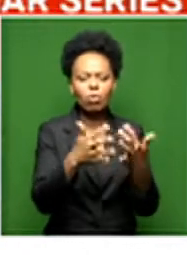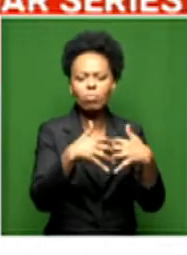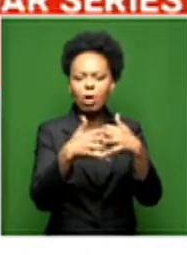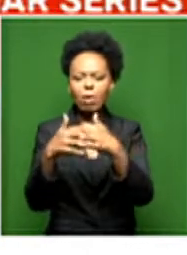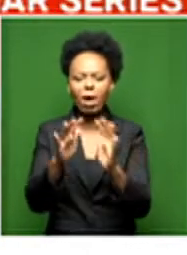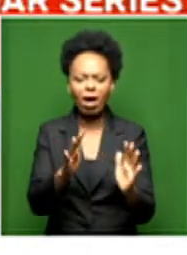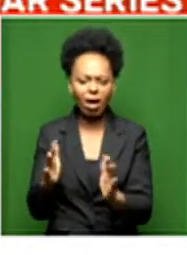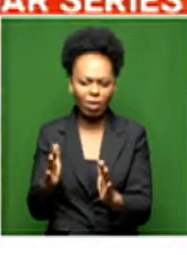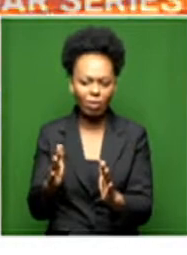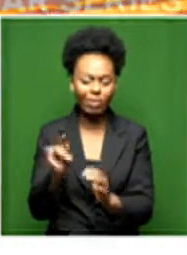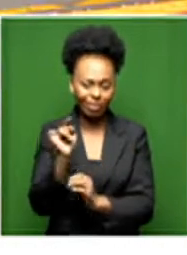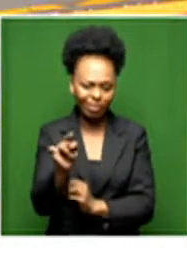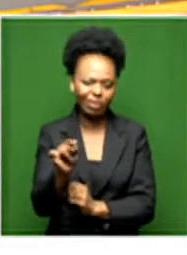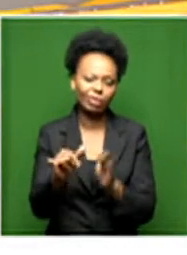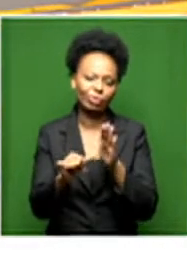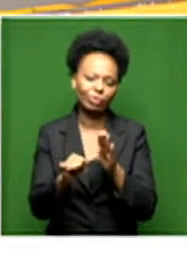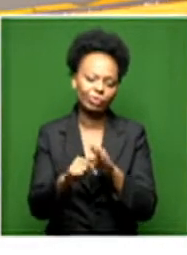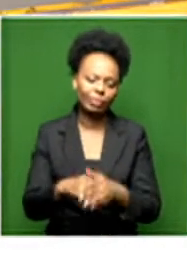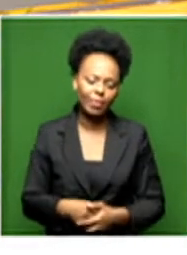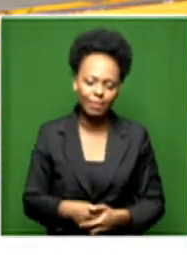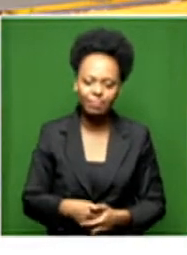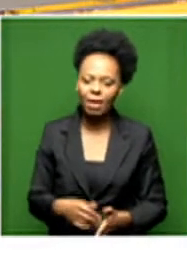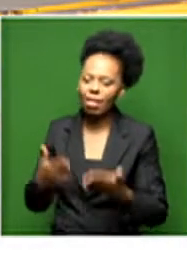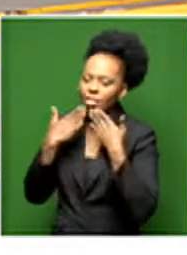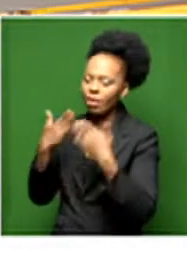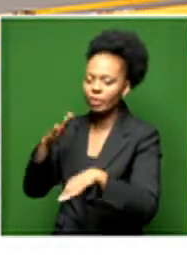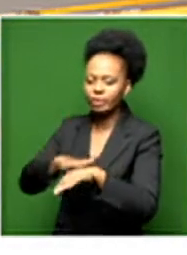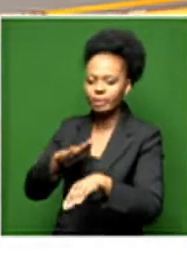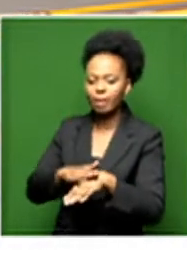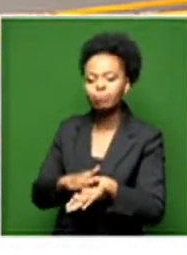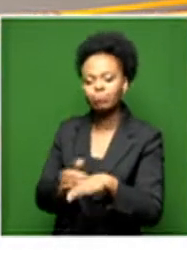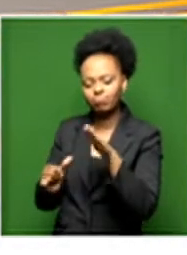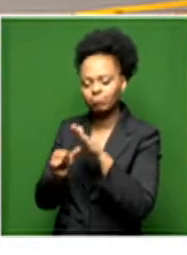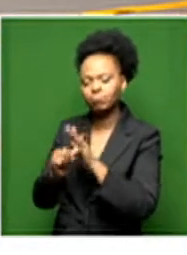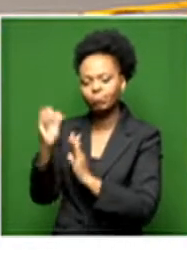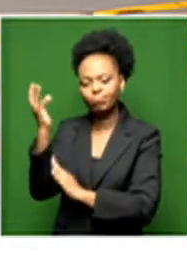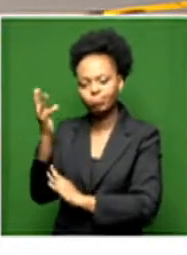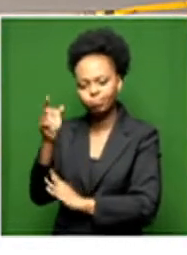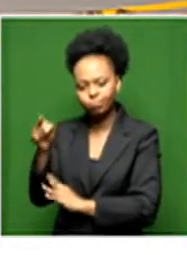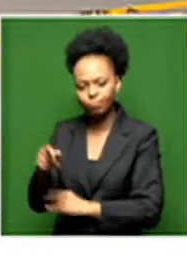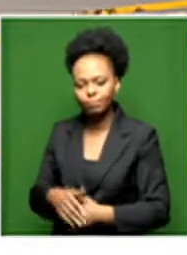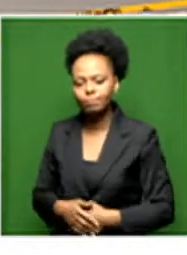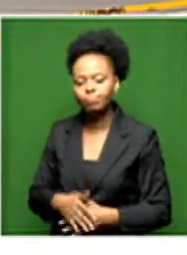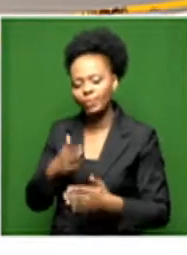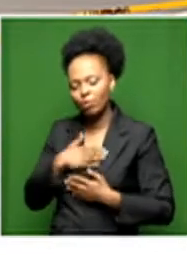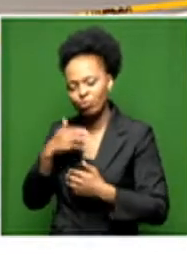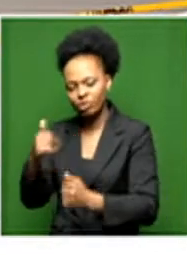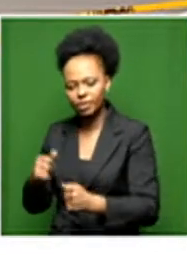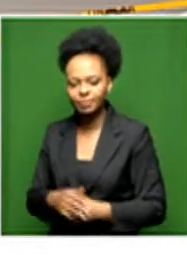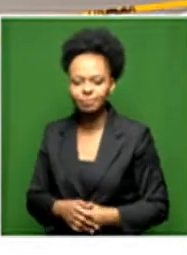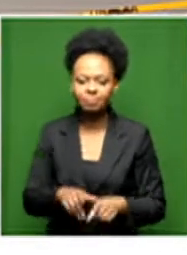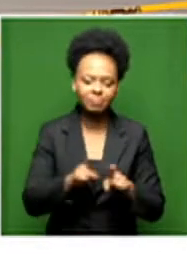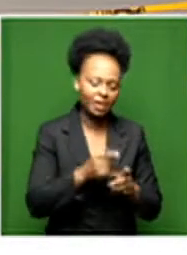All right. Professor Ngubane, we thank you for your time. It really was a stimulating conversation. We appreciate it. We really appreciate